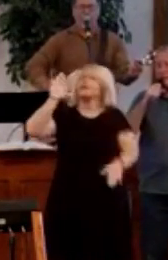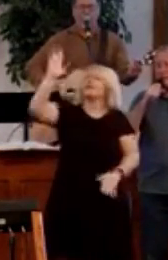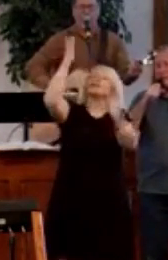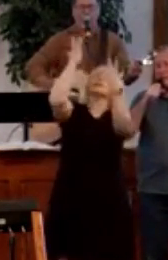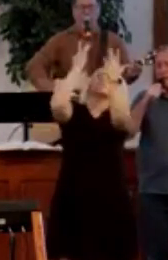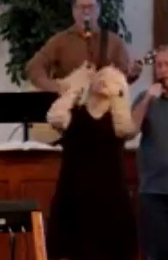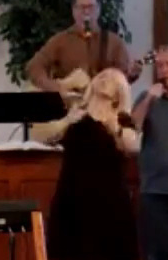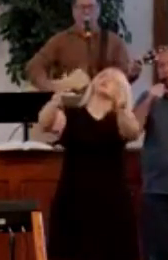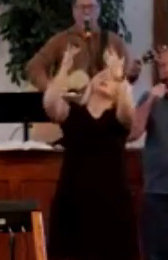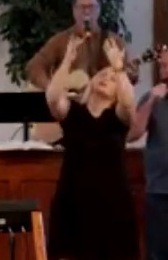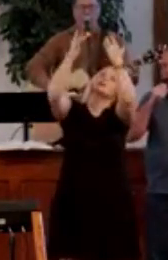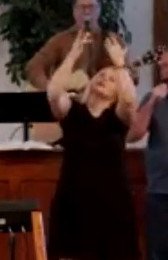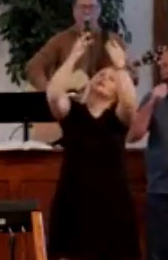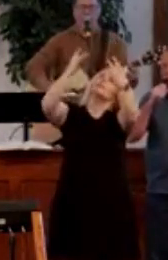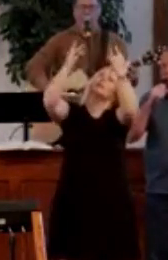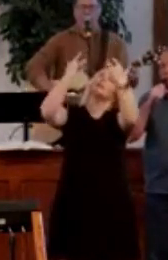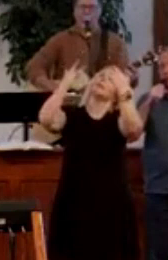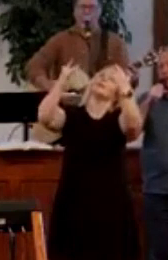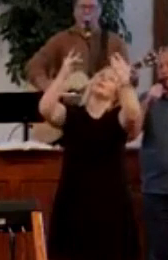flood His mercy